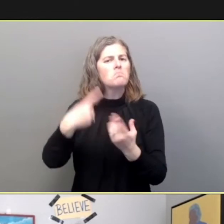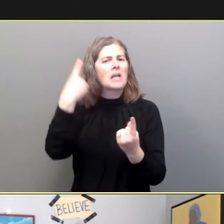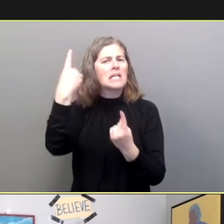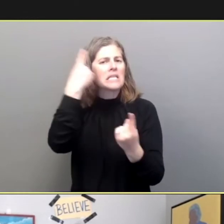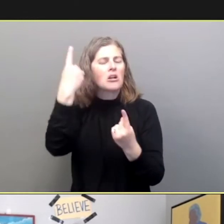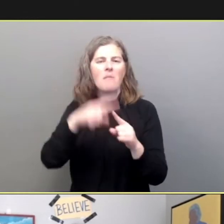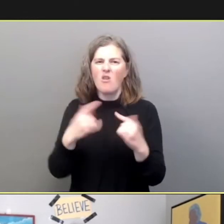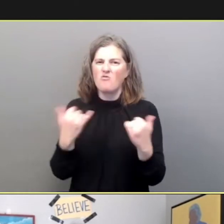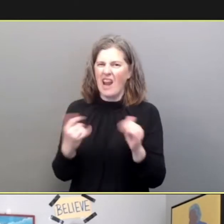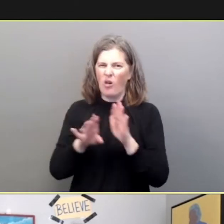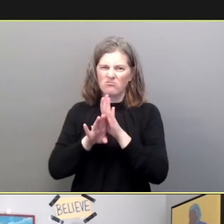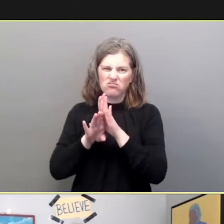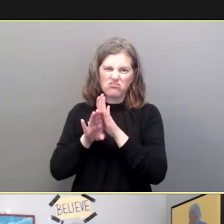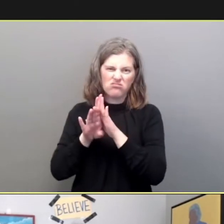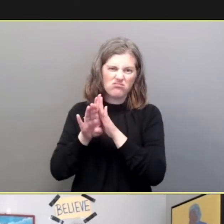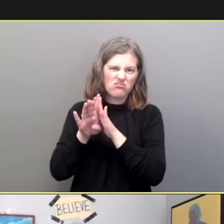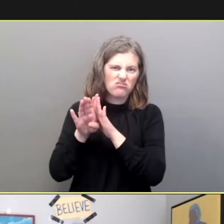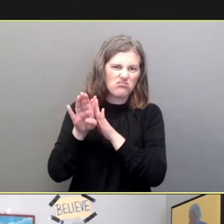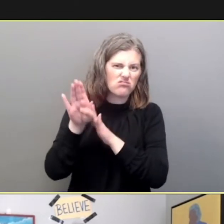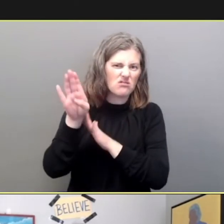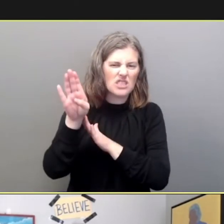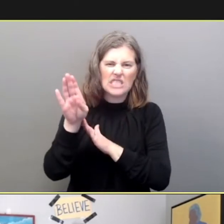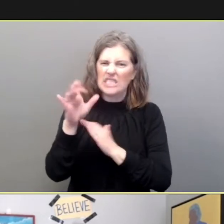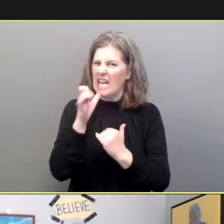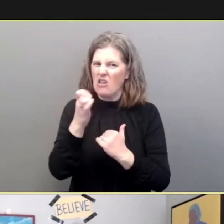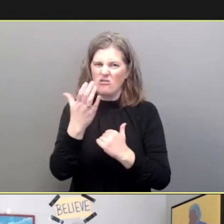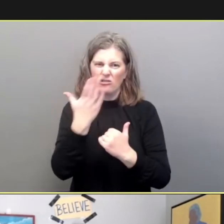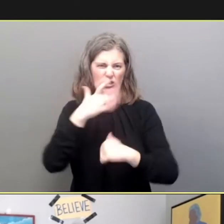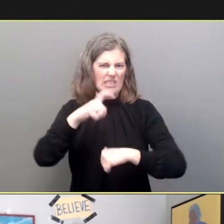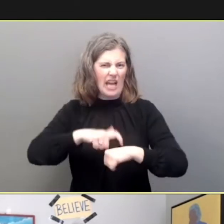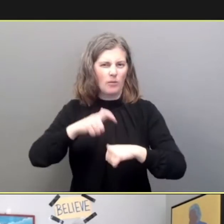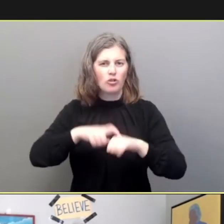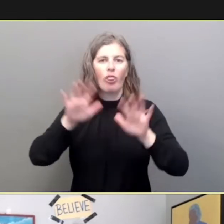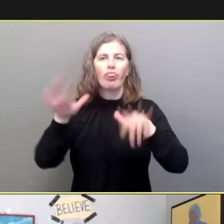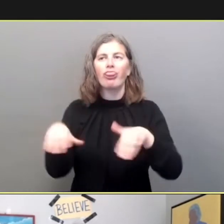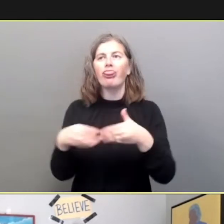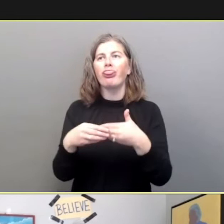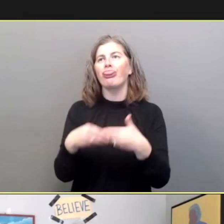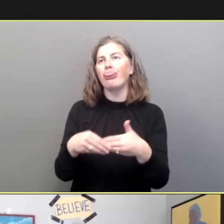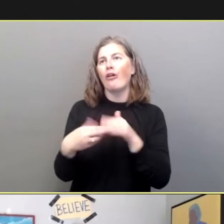up, and this is not the time to relax